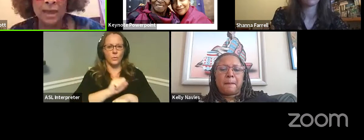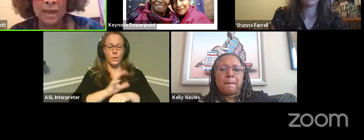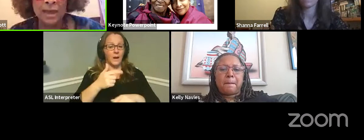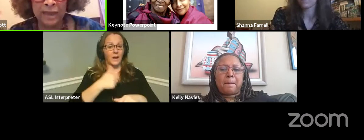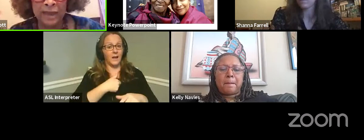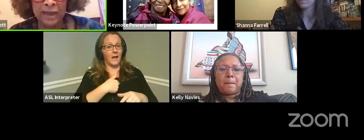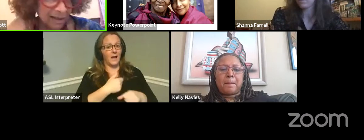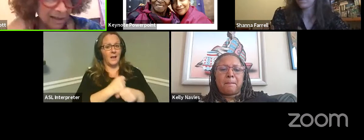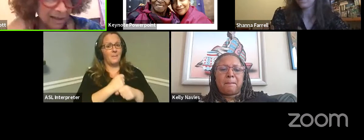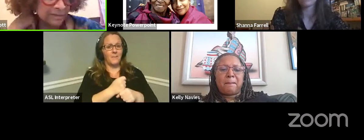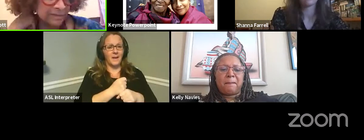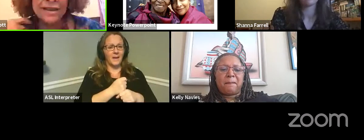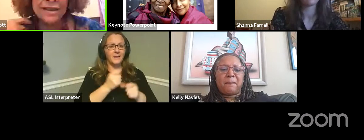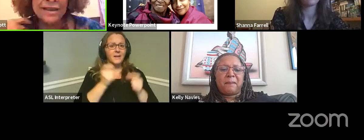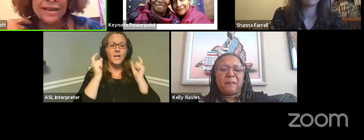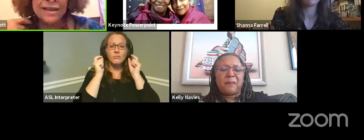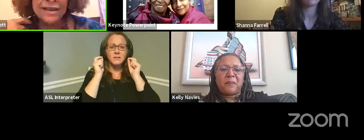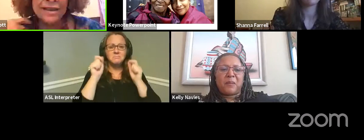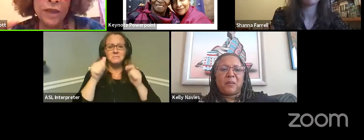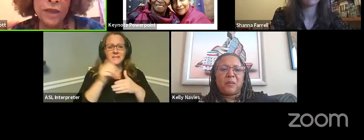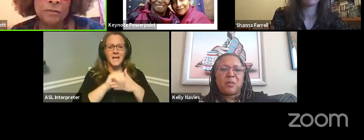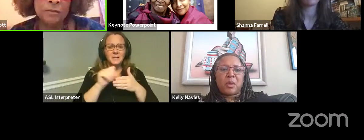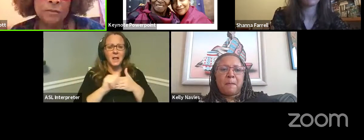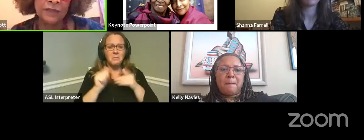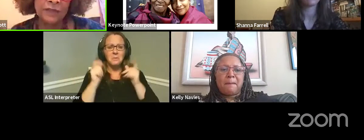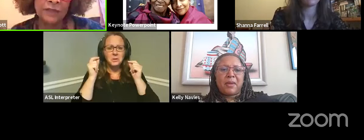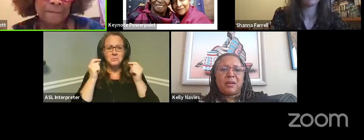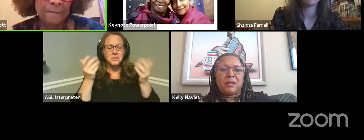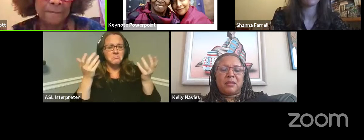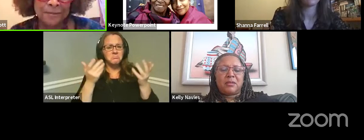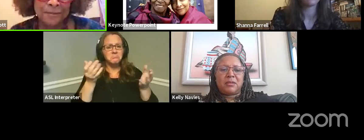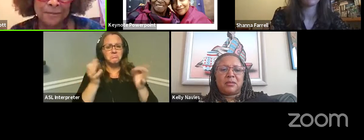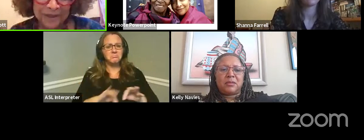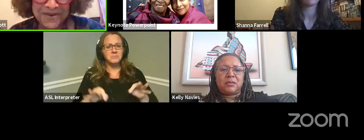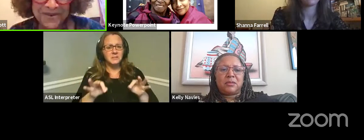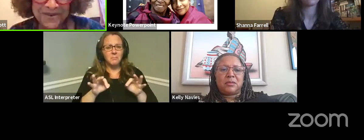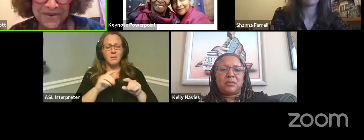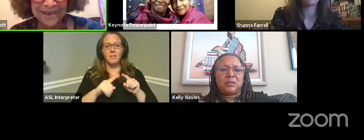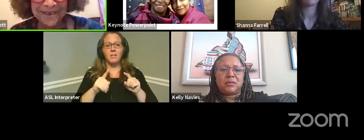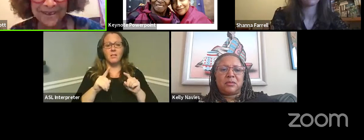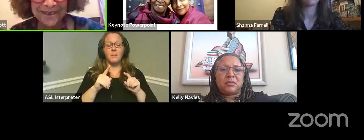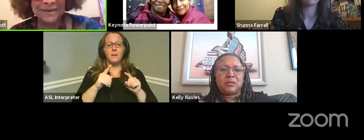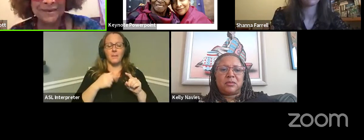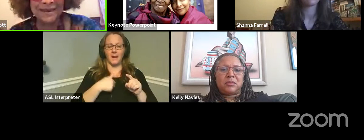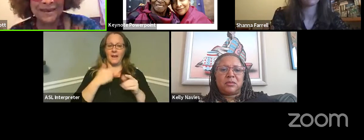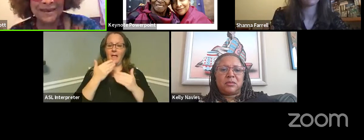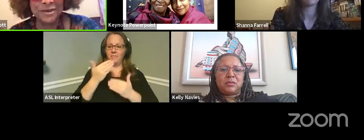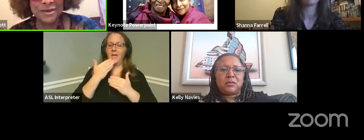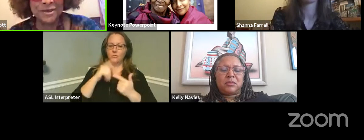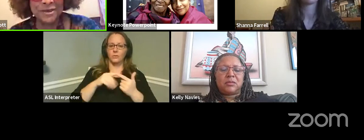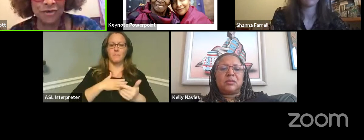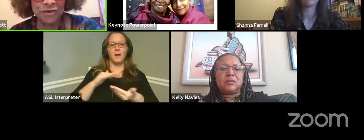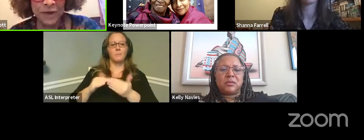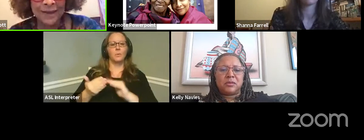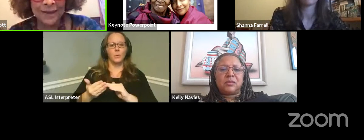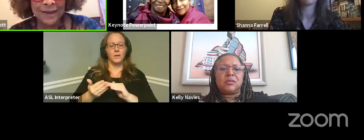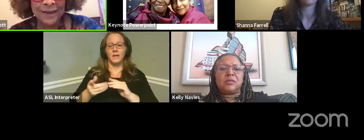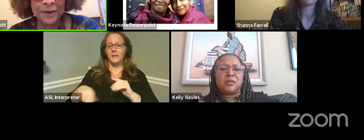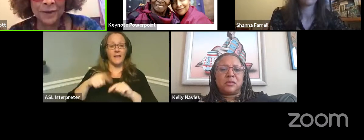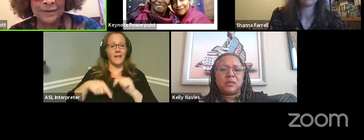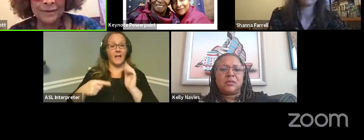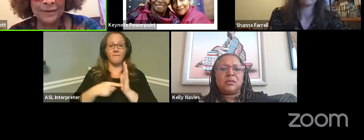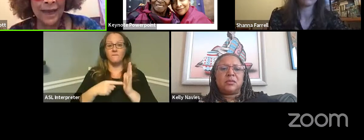make $10 earrings. Now that is a way for me to thank my community who can't spend a lot of money on